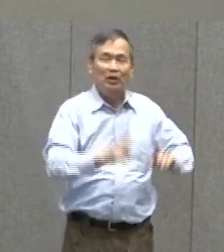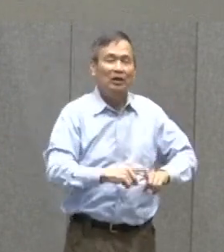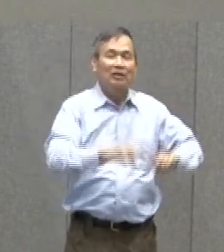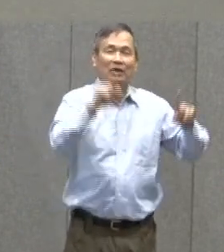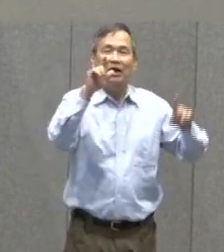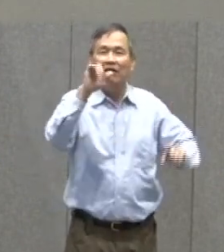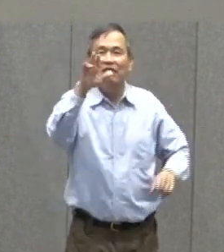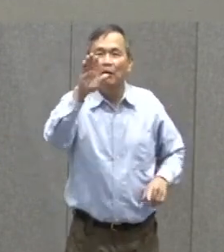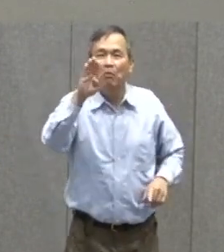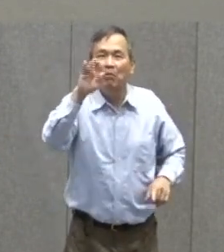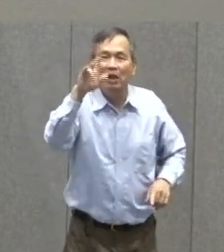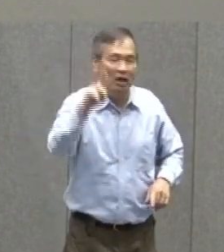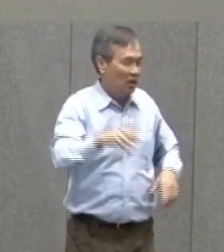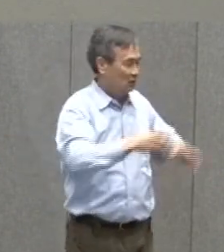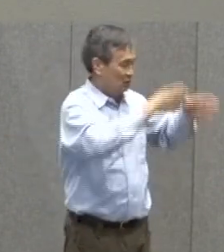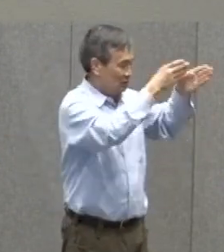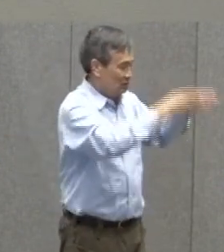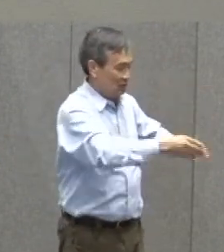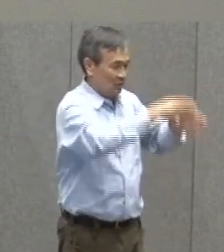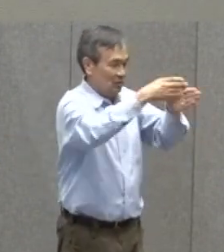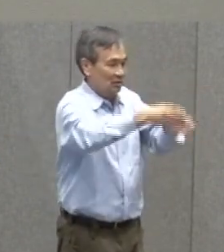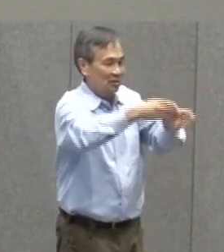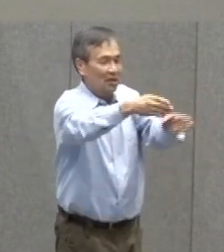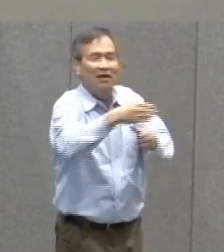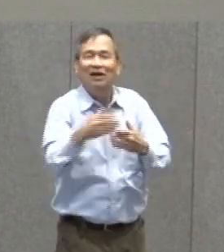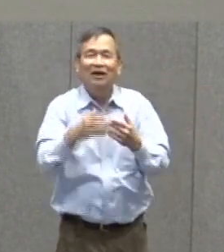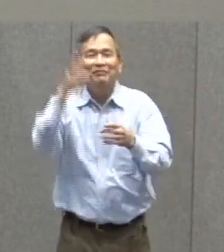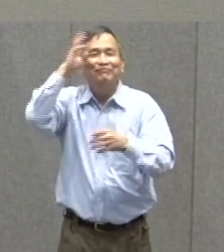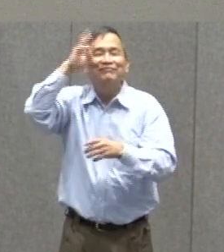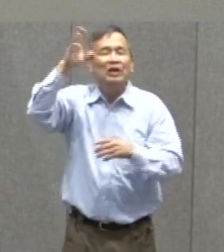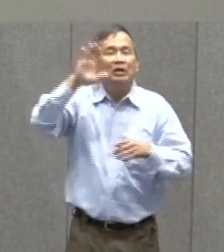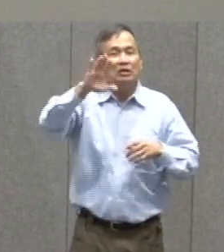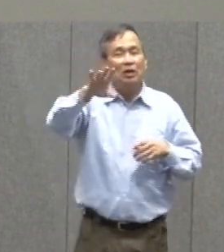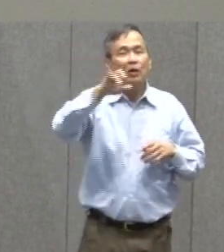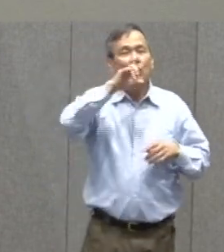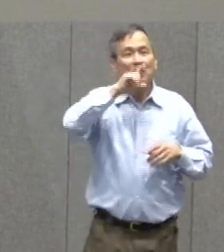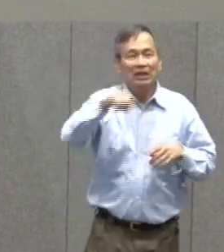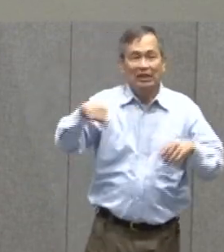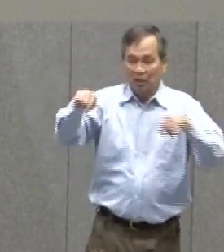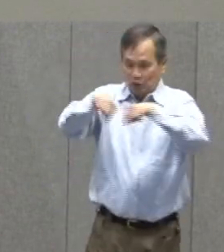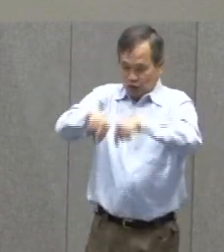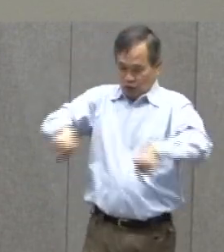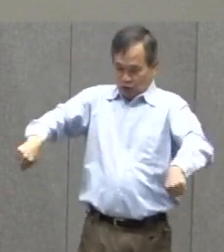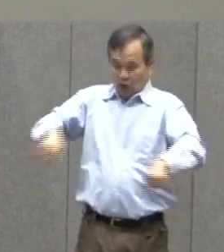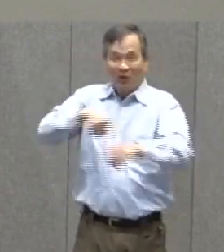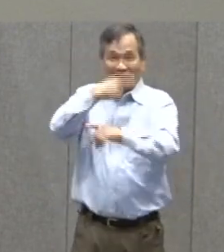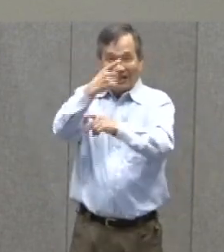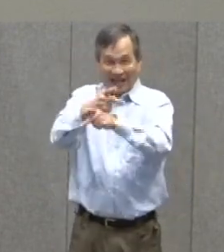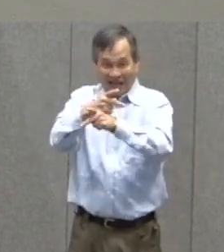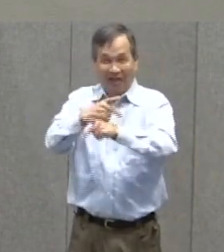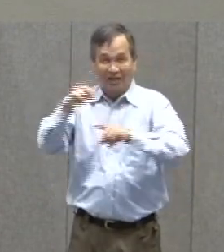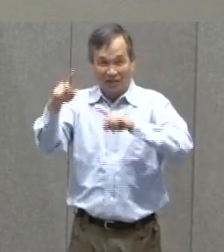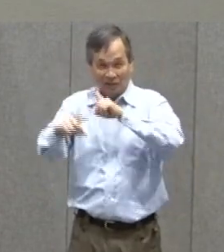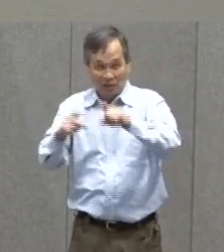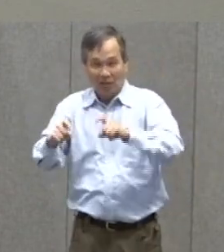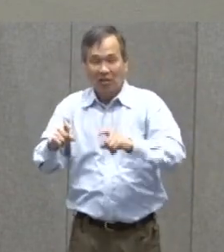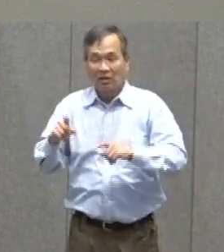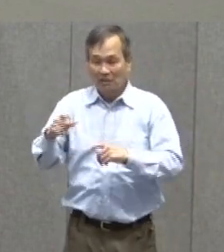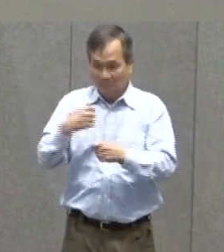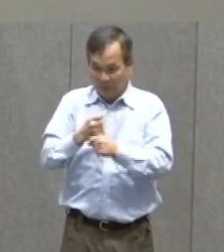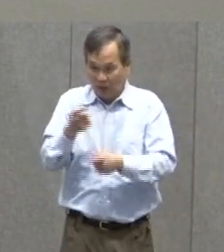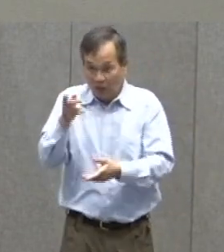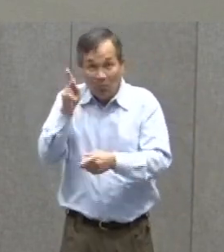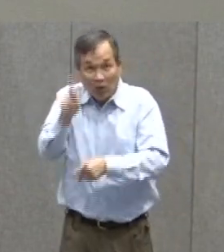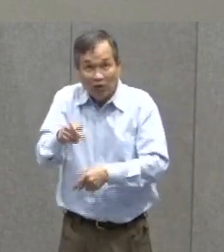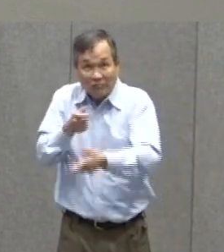you may make. I'm just making this up. So it kind of provokes a lot more thinking. You're kind of like, what